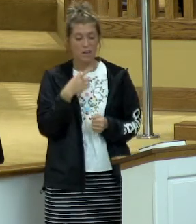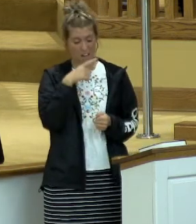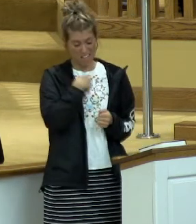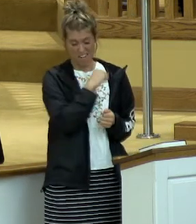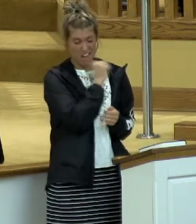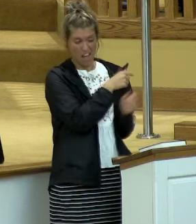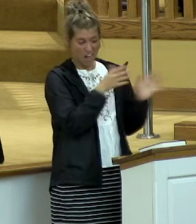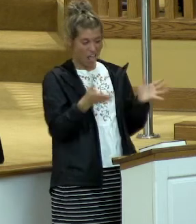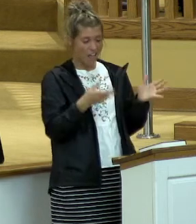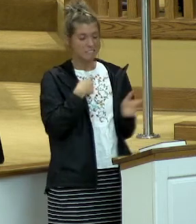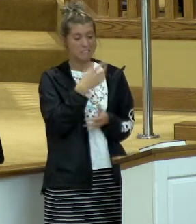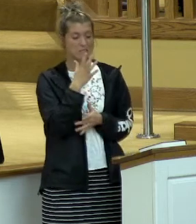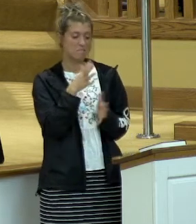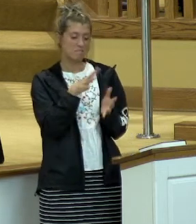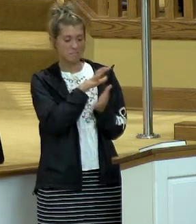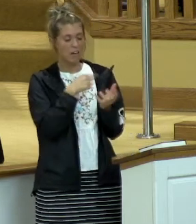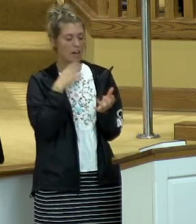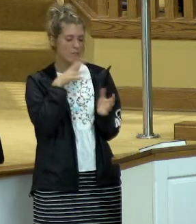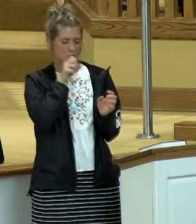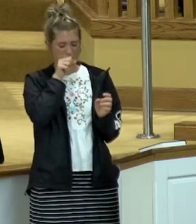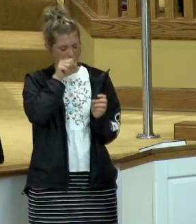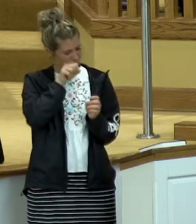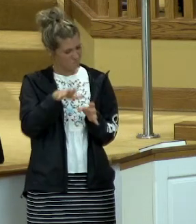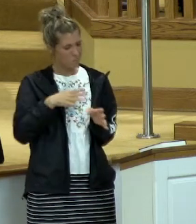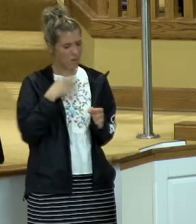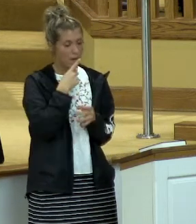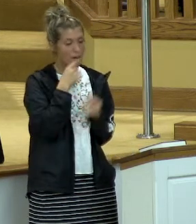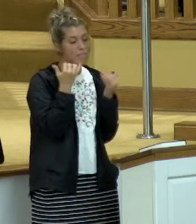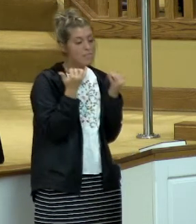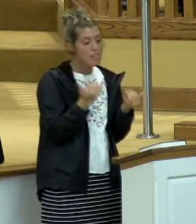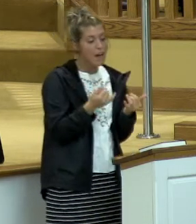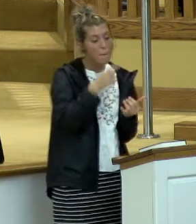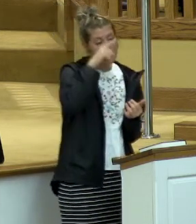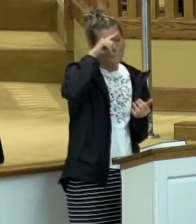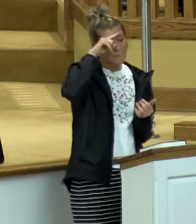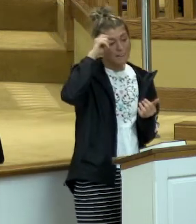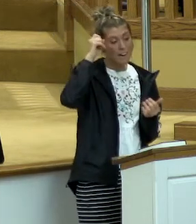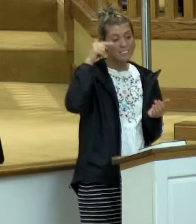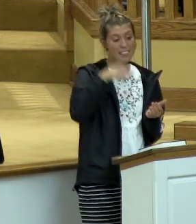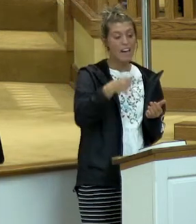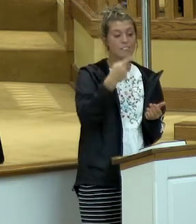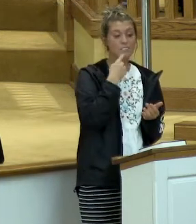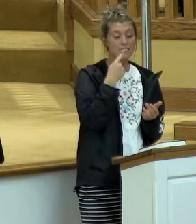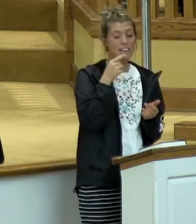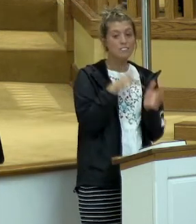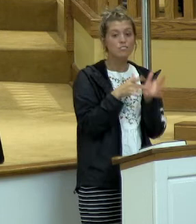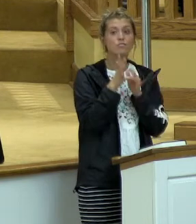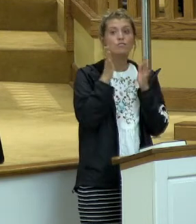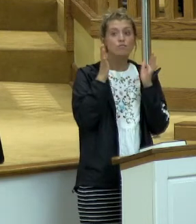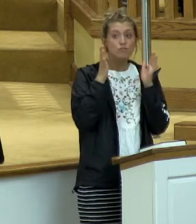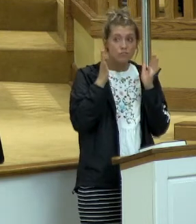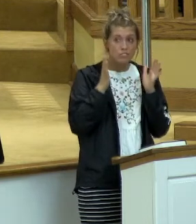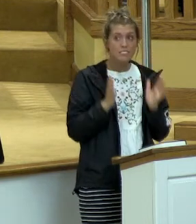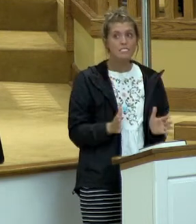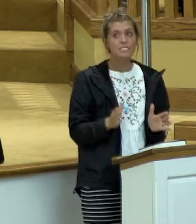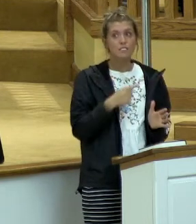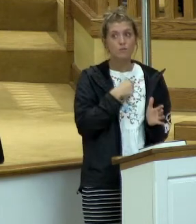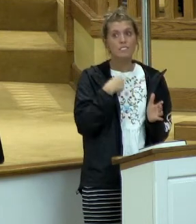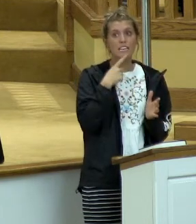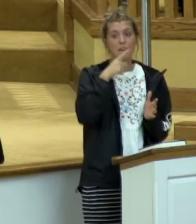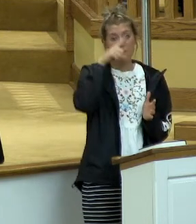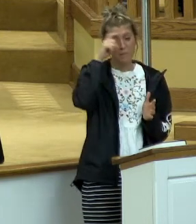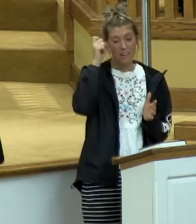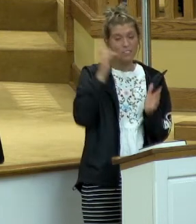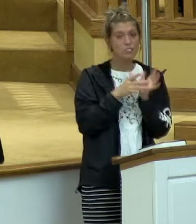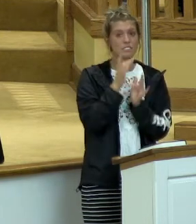hot. So then because thou art lukewarm and neither cold nor hot, I will spew thee out of my mouth. Now here it is. Look at this. Because thou sayest, and here's what Christians are saying today. Here's what we're